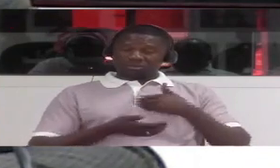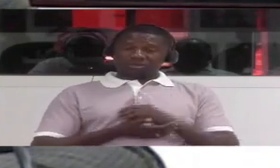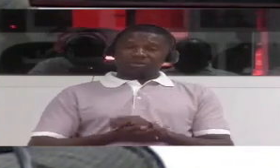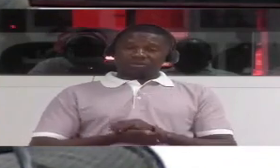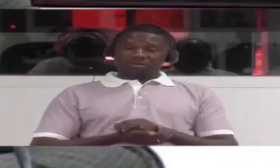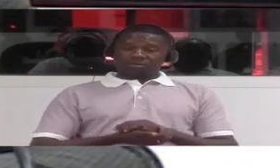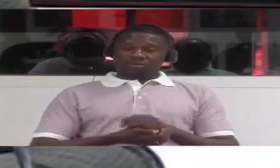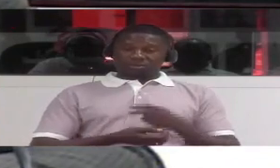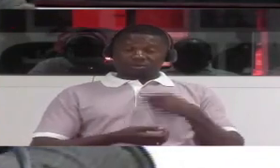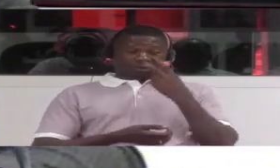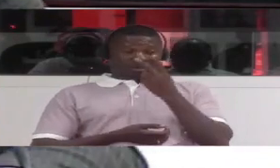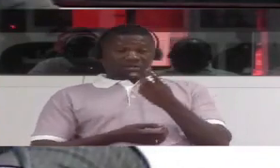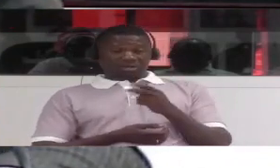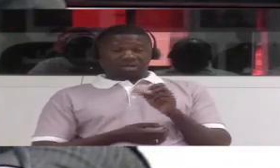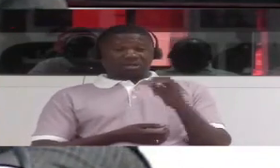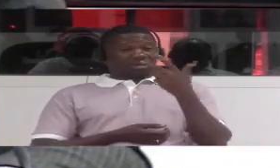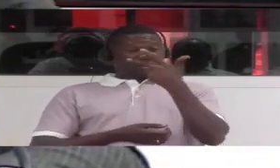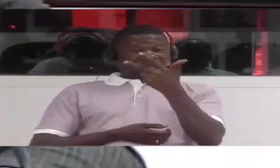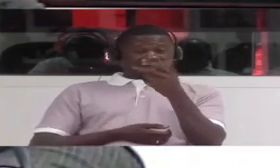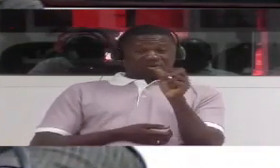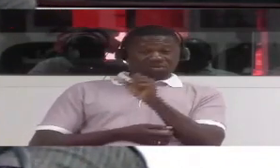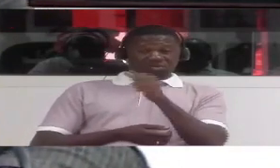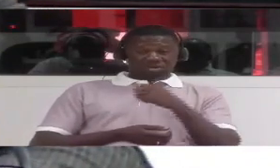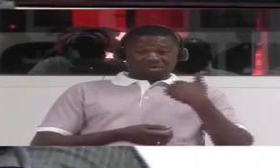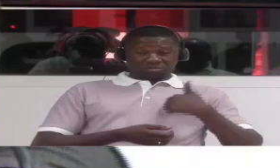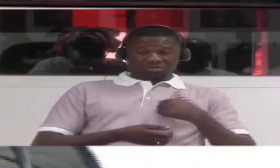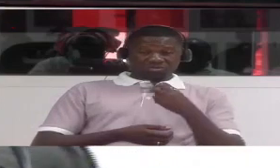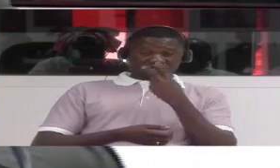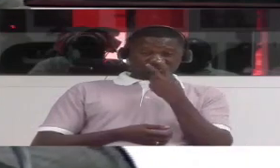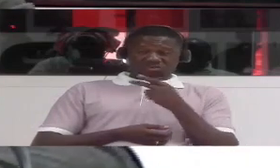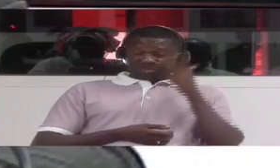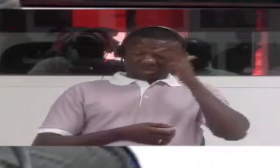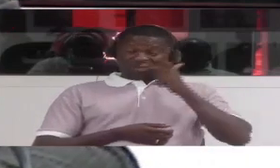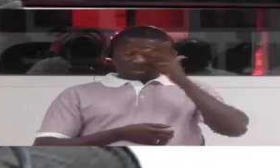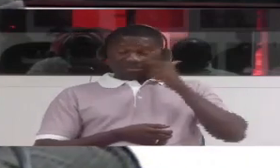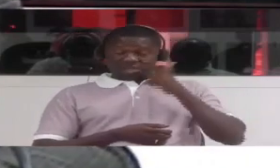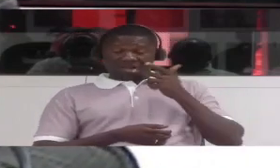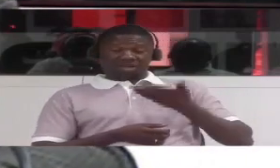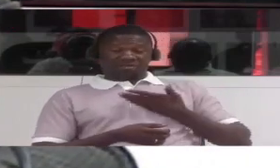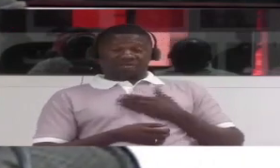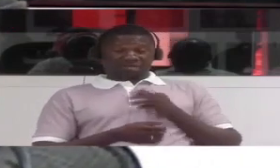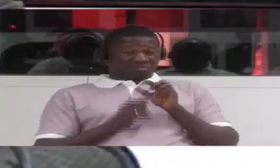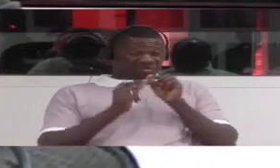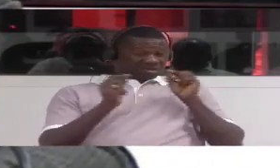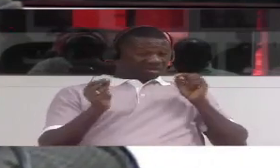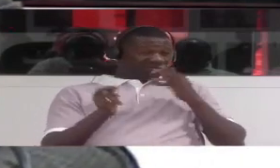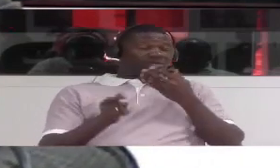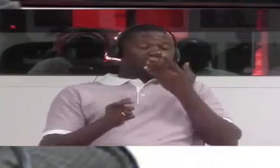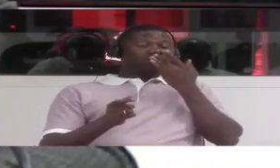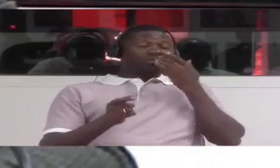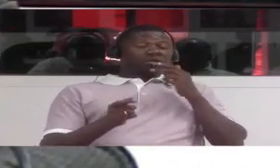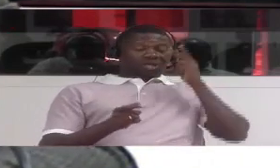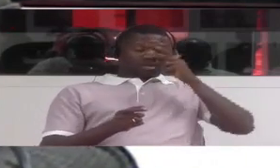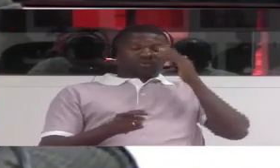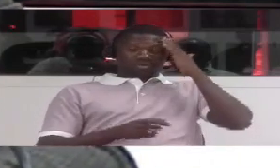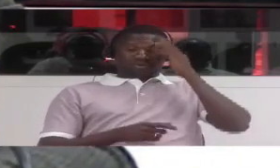who were obviously drunk. From meters, you could smell alcohol from their breath. I've never